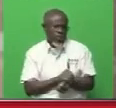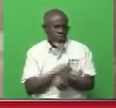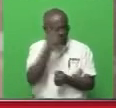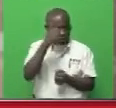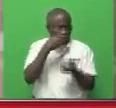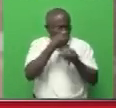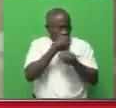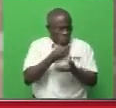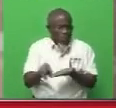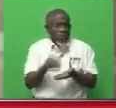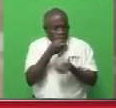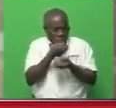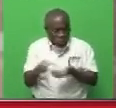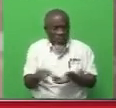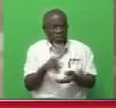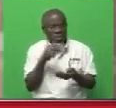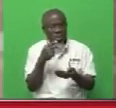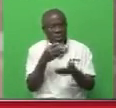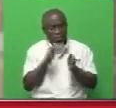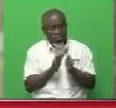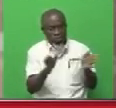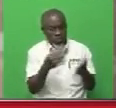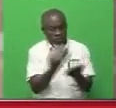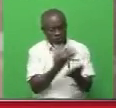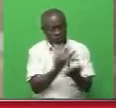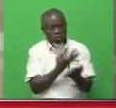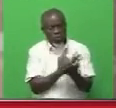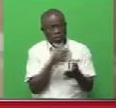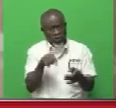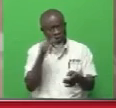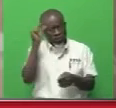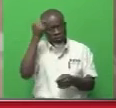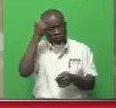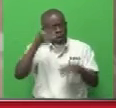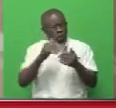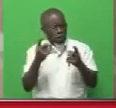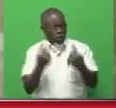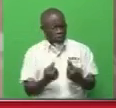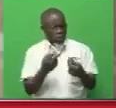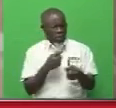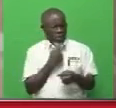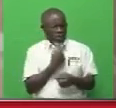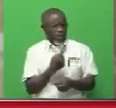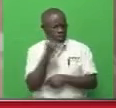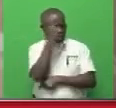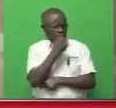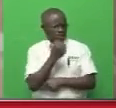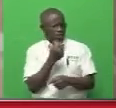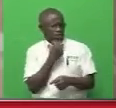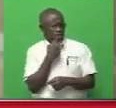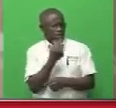by this government, you have to wonder how it is they can stand with a straight face and tell people to make sacrifices.